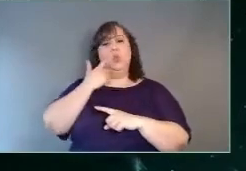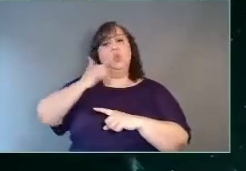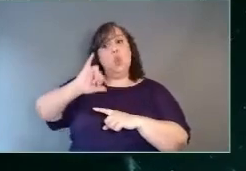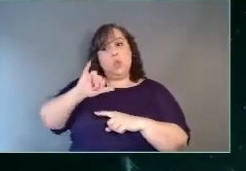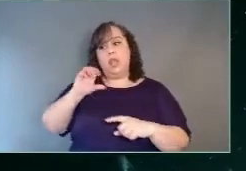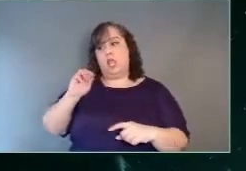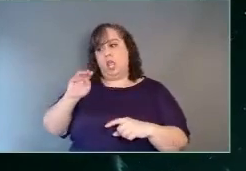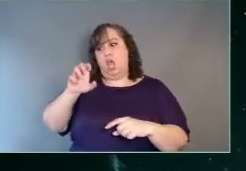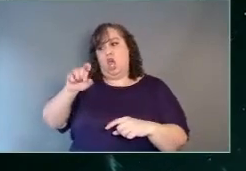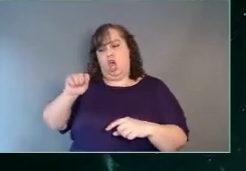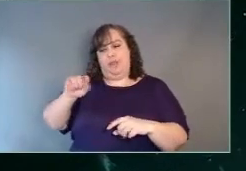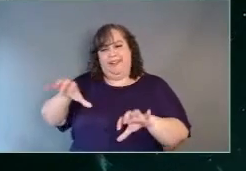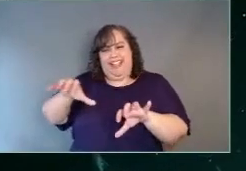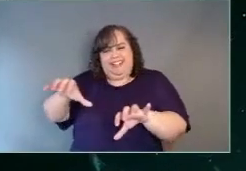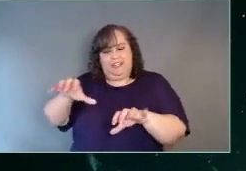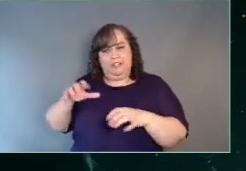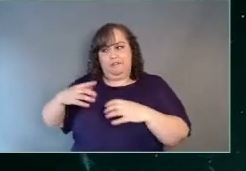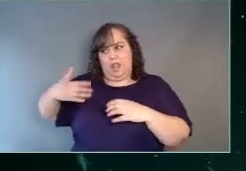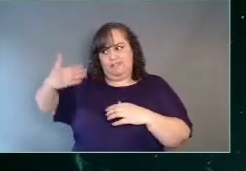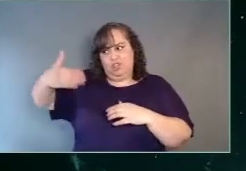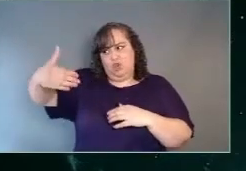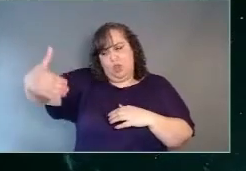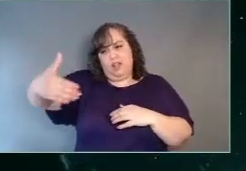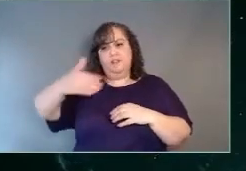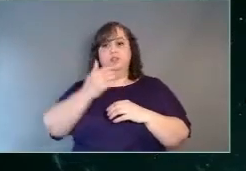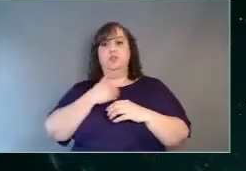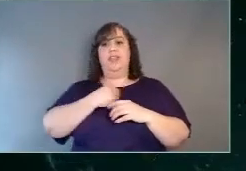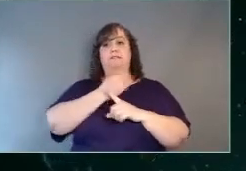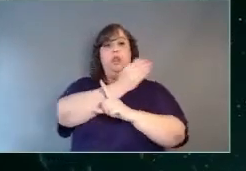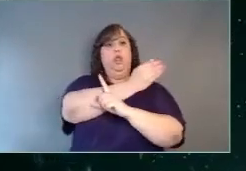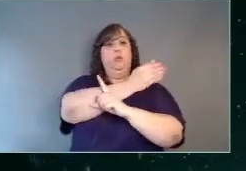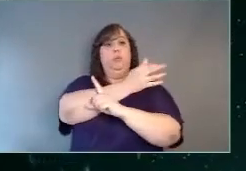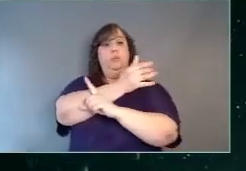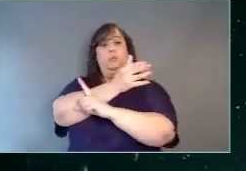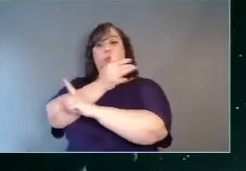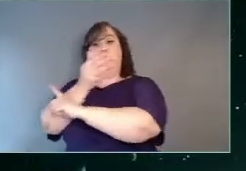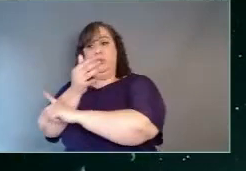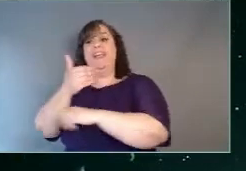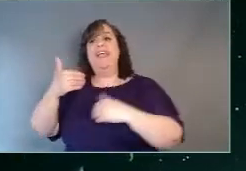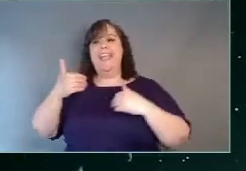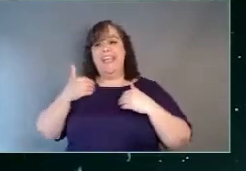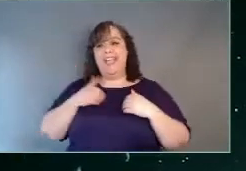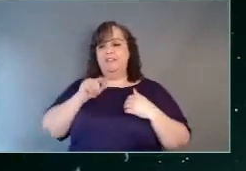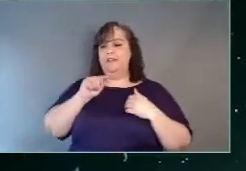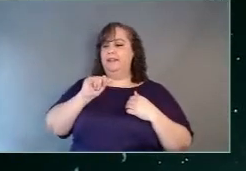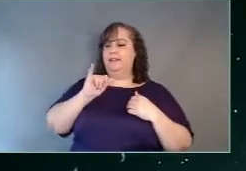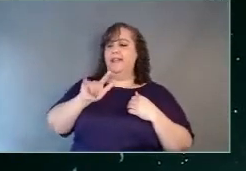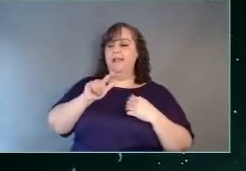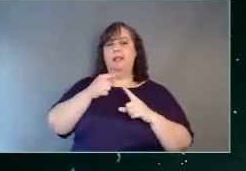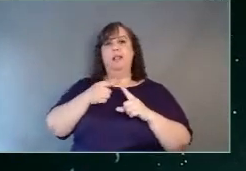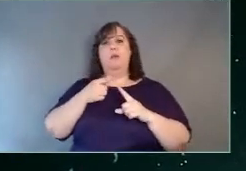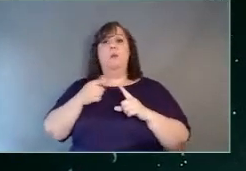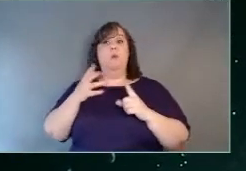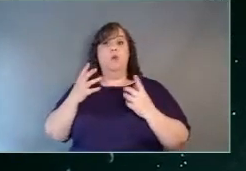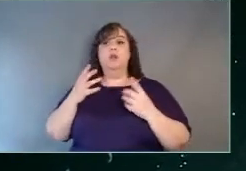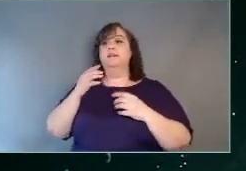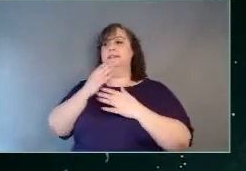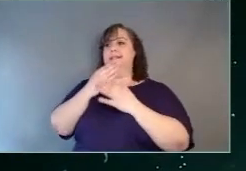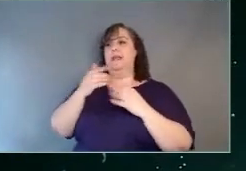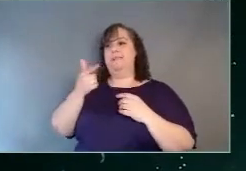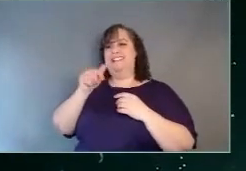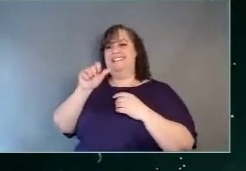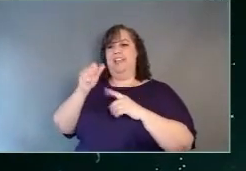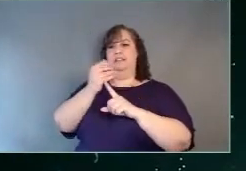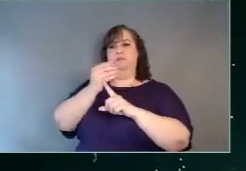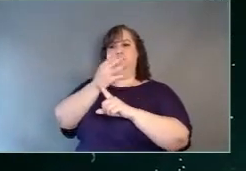while, meaning they show tails and like they're kind of off-gassing material. And I think those